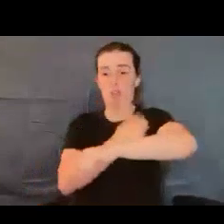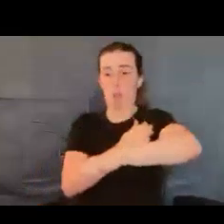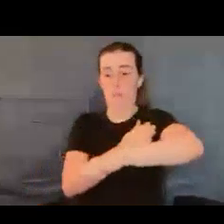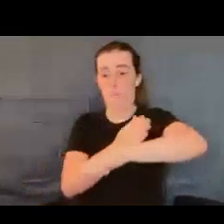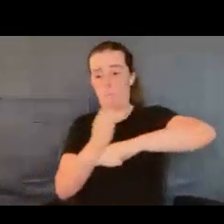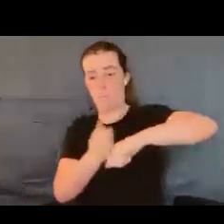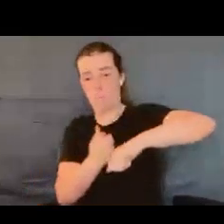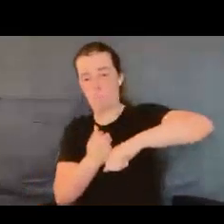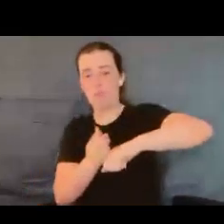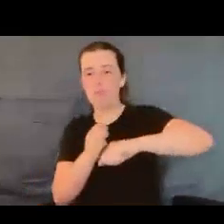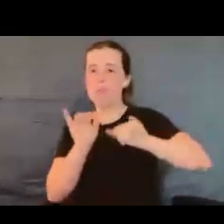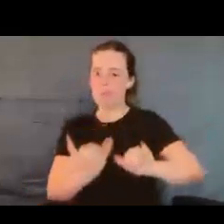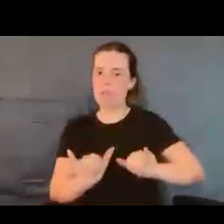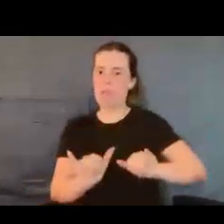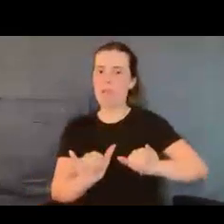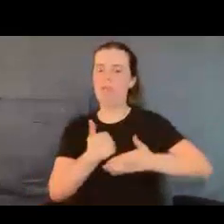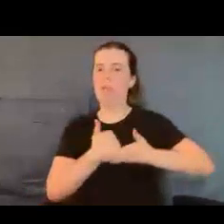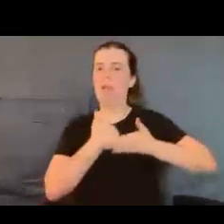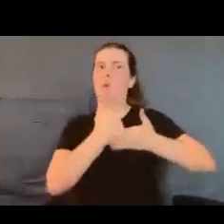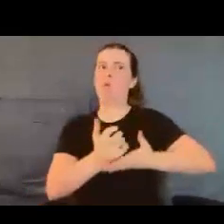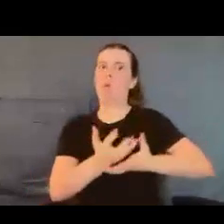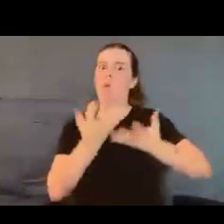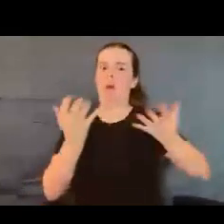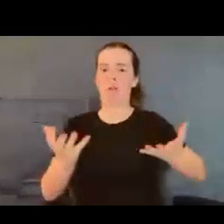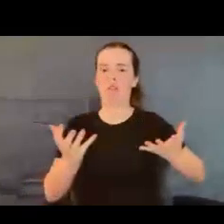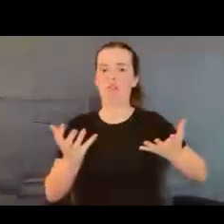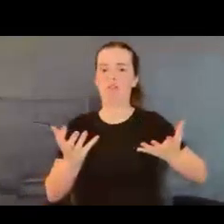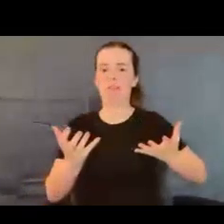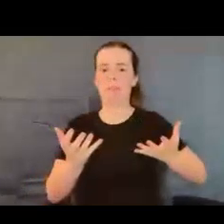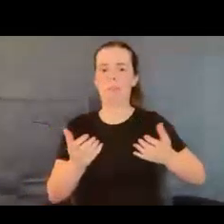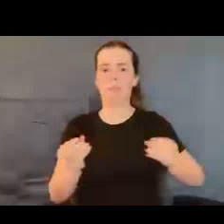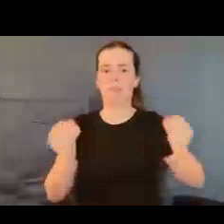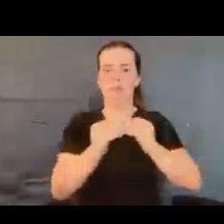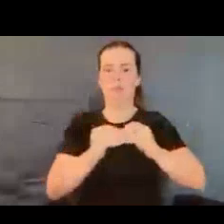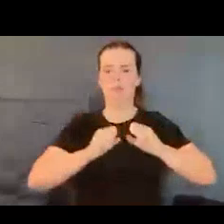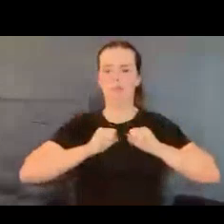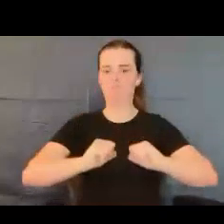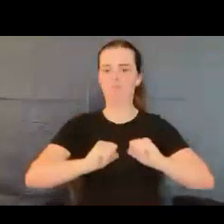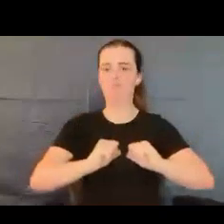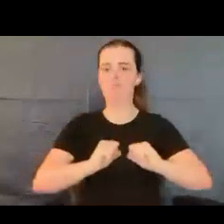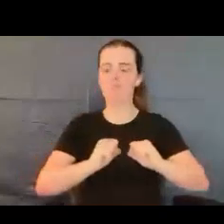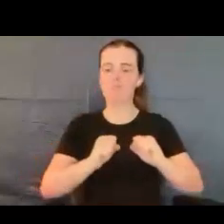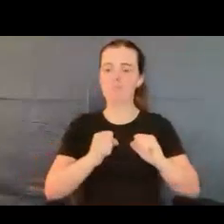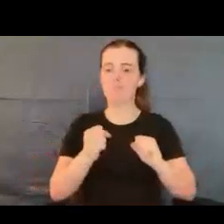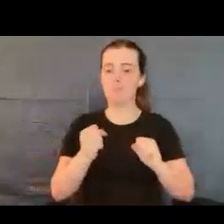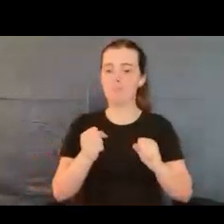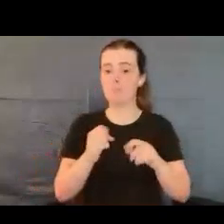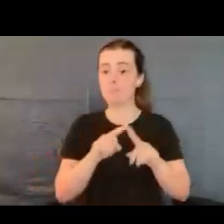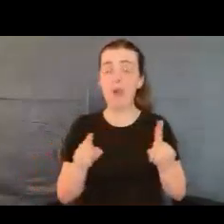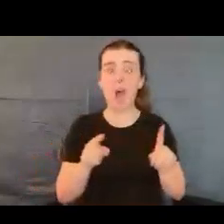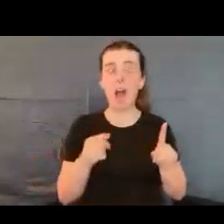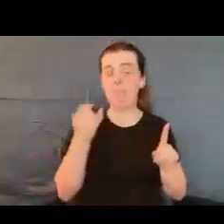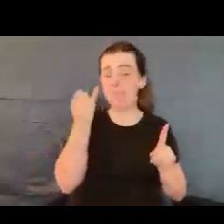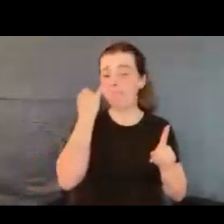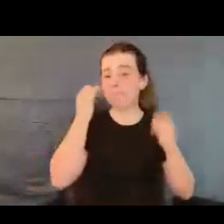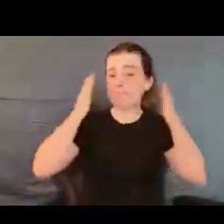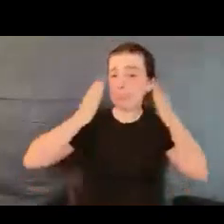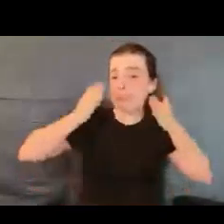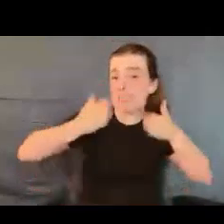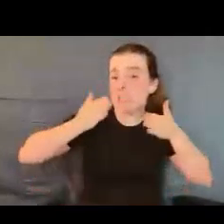stays. And that has helped a bunch. It just need a little bit extra stability, but really, if you're paying attention, I think